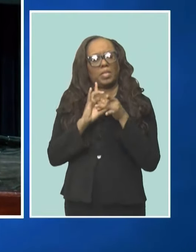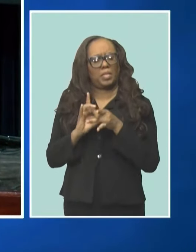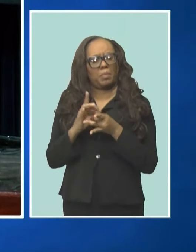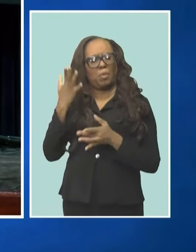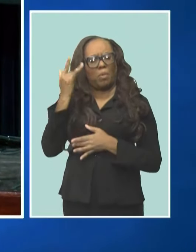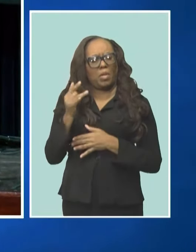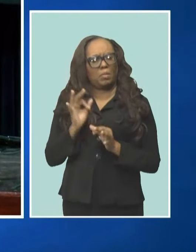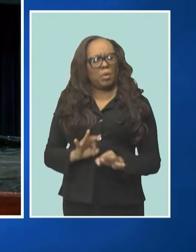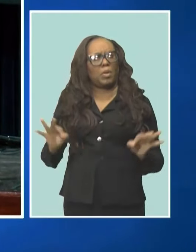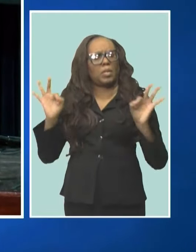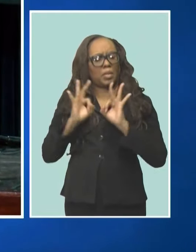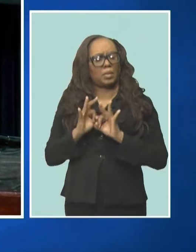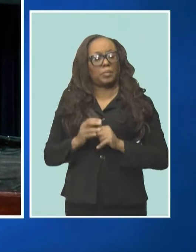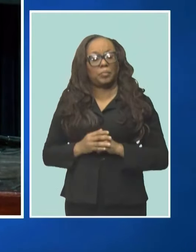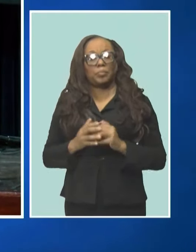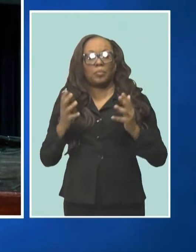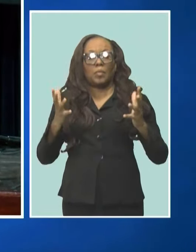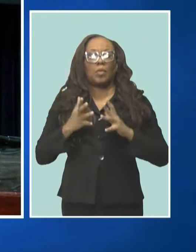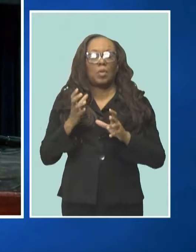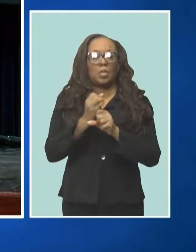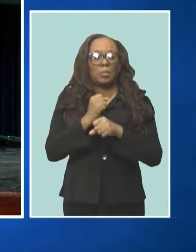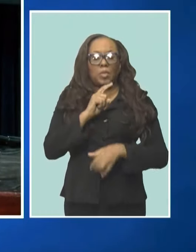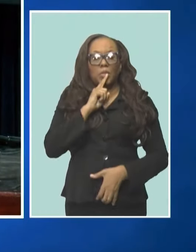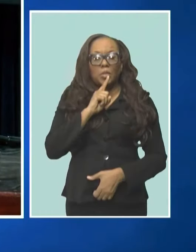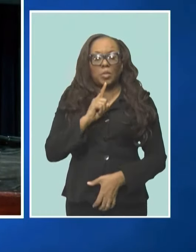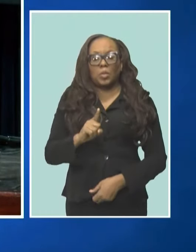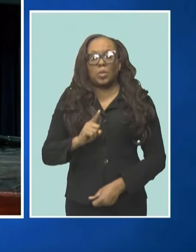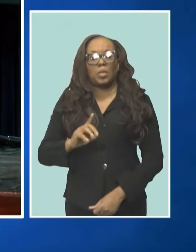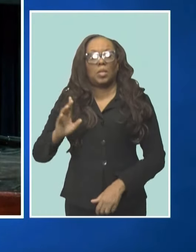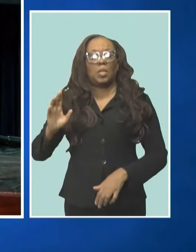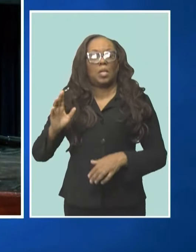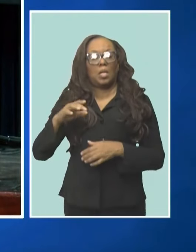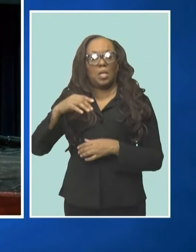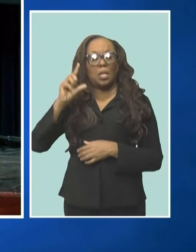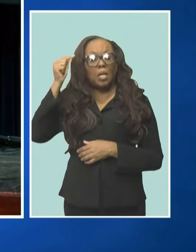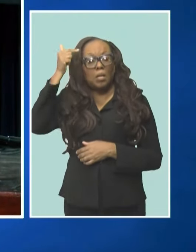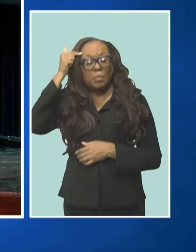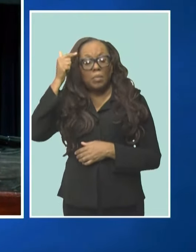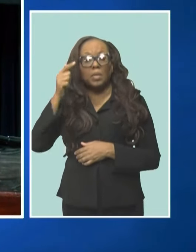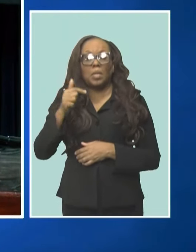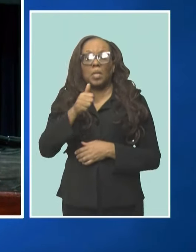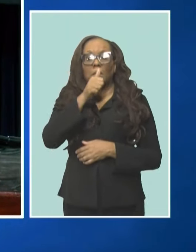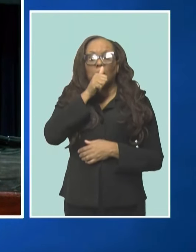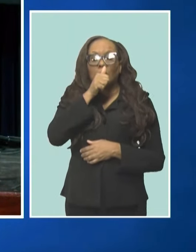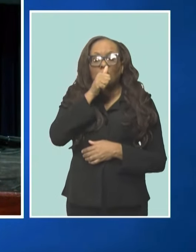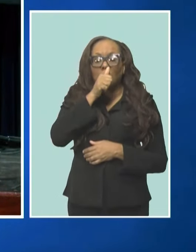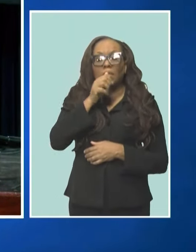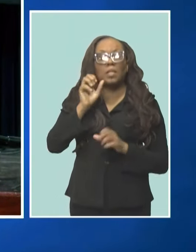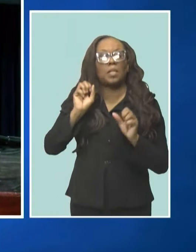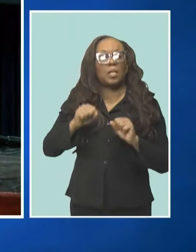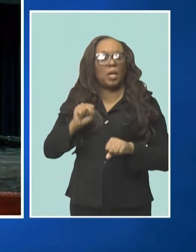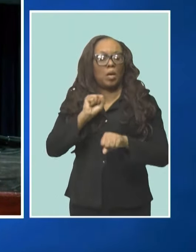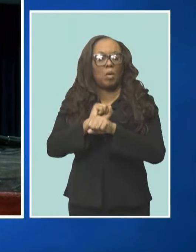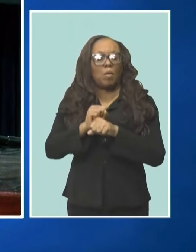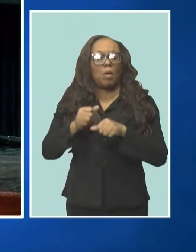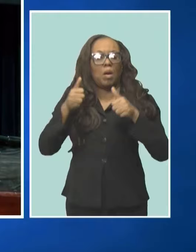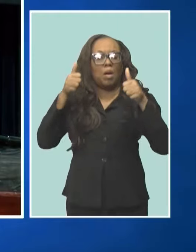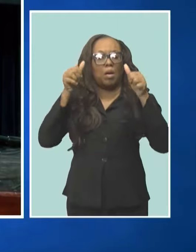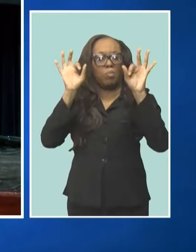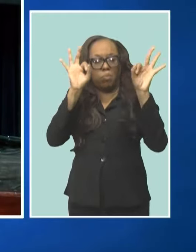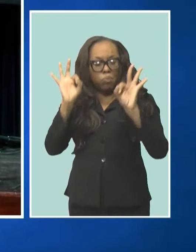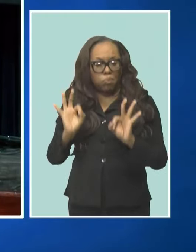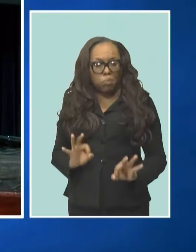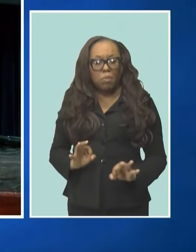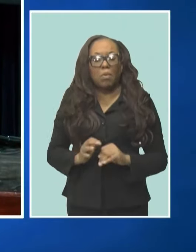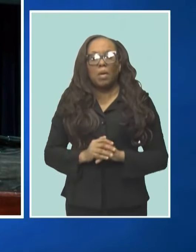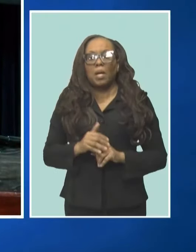this is crucial to ensuring that public and private sector organizations can function efficiently, that representation that needs